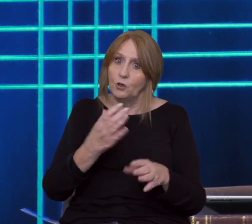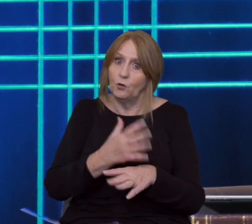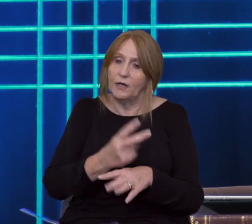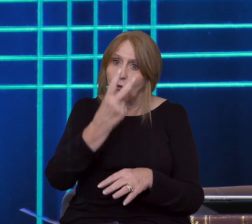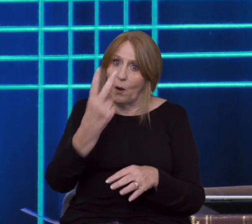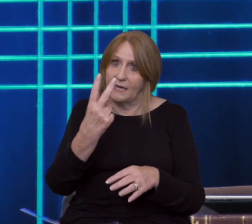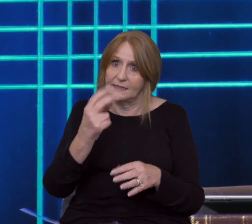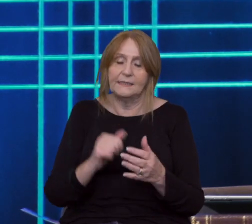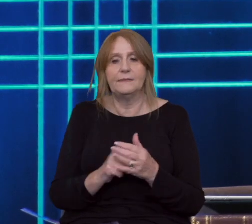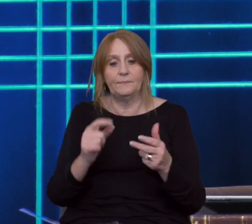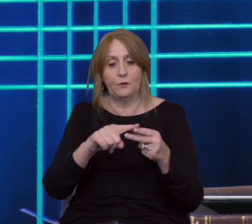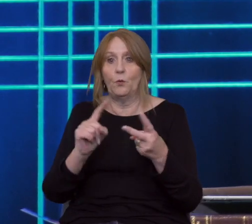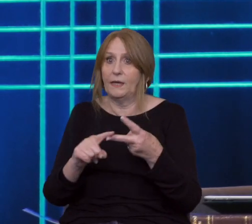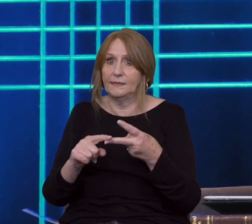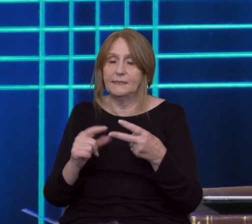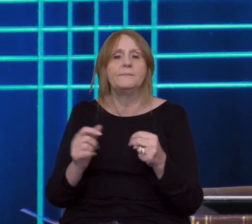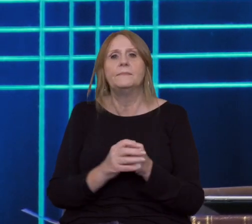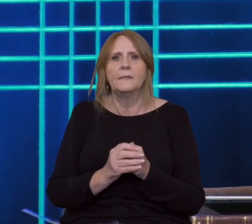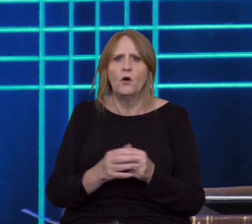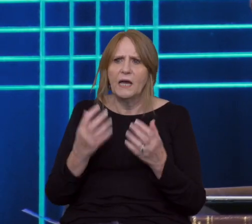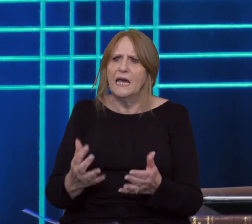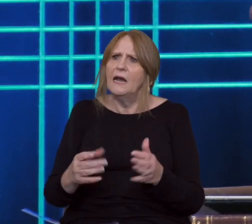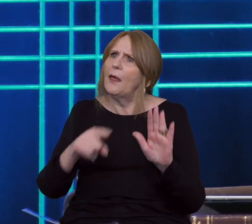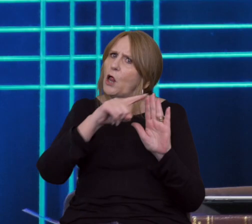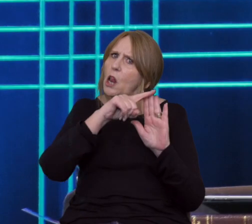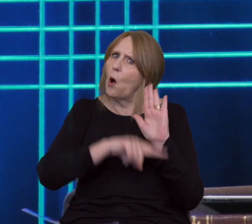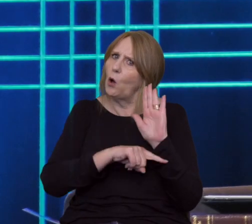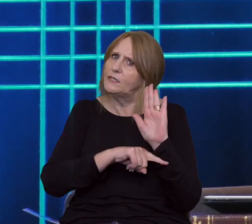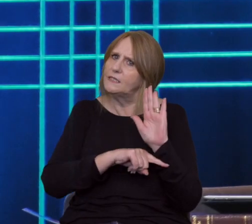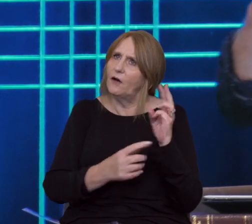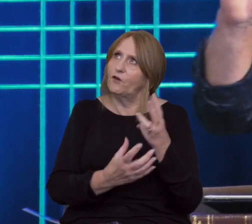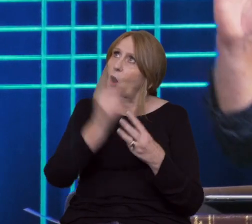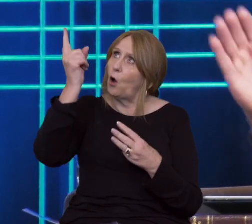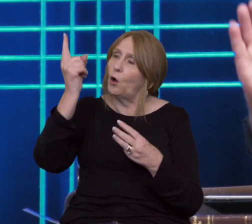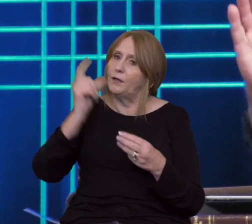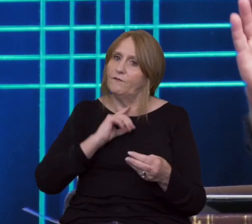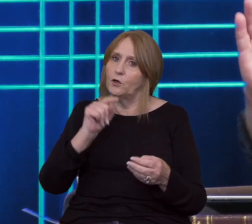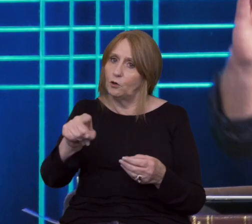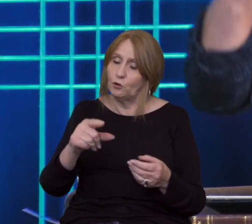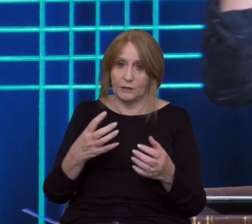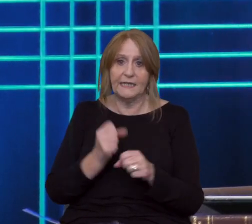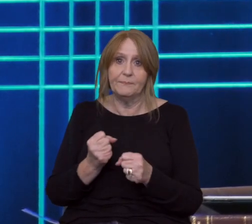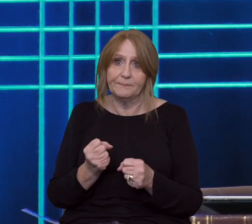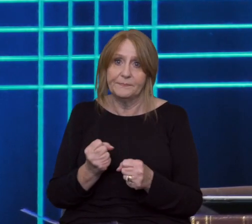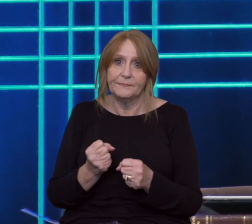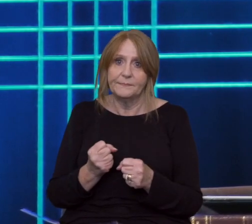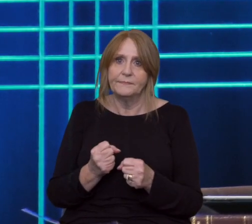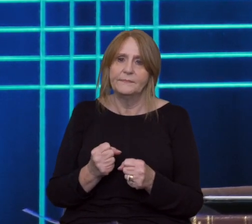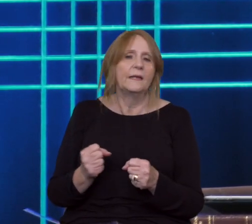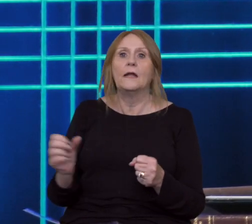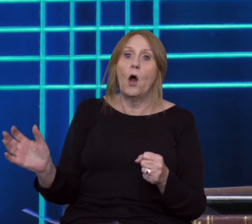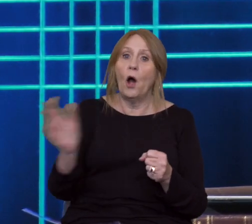are the rules, the laws of God for you to keep. And all the people said, ah, we'll keep